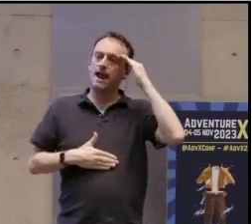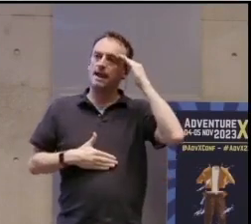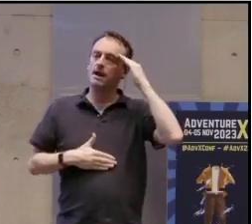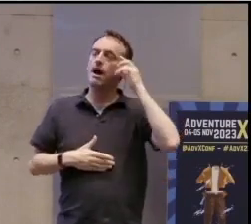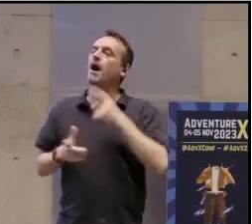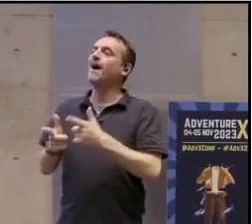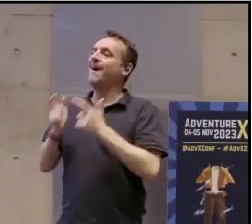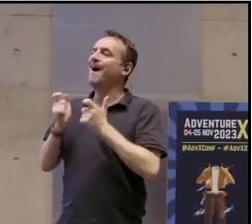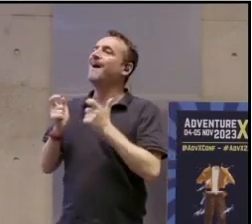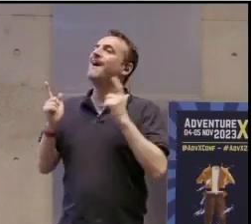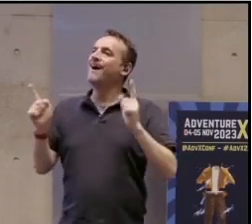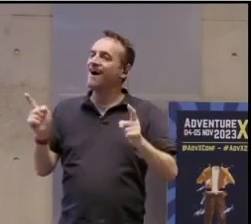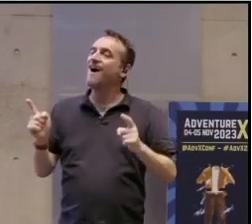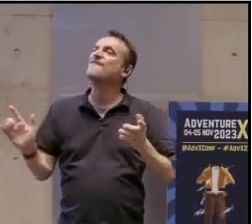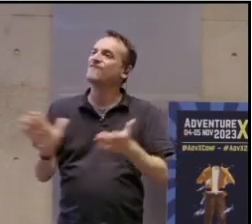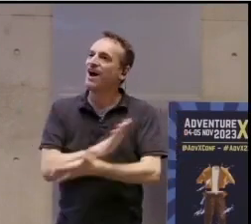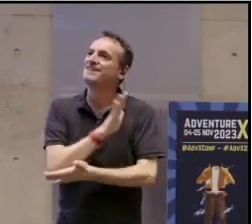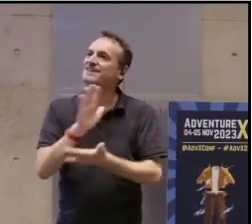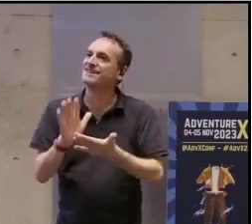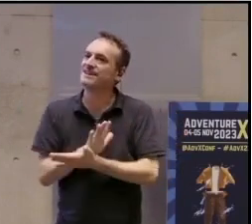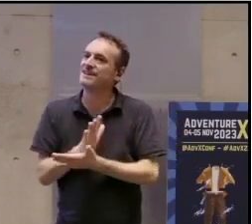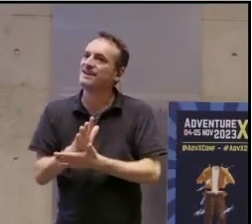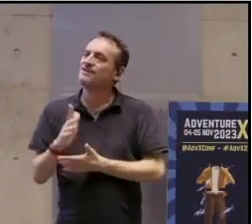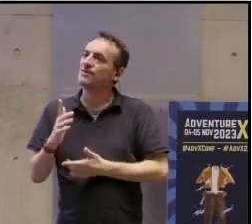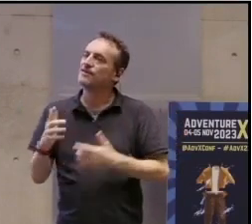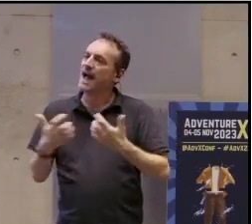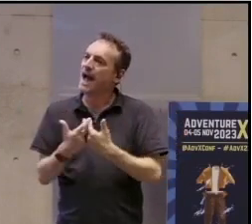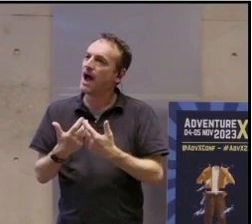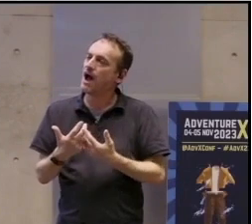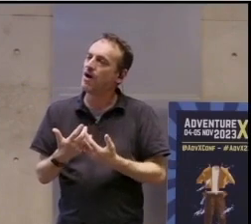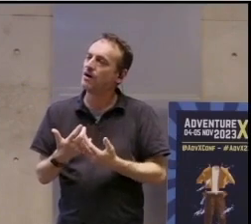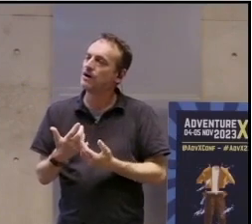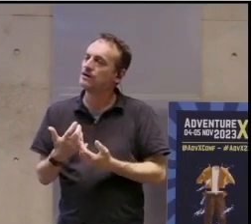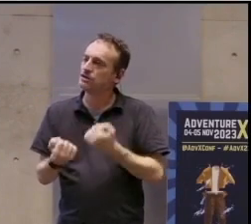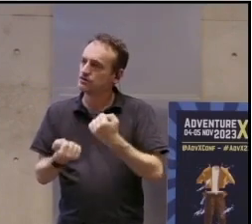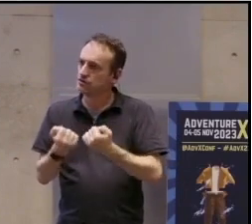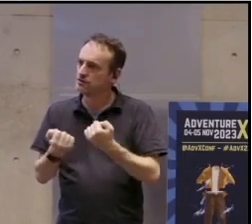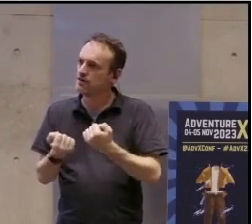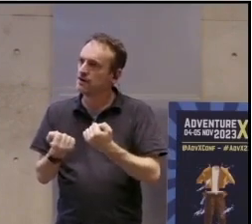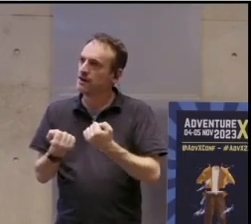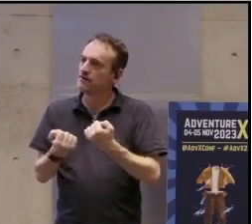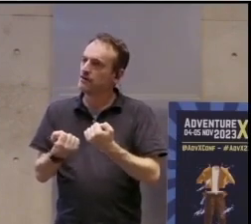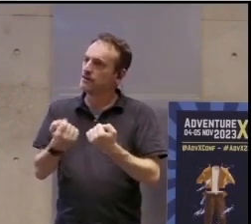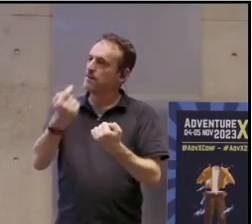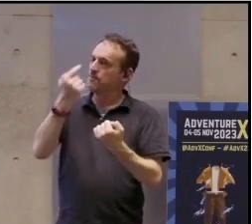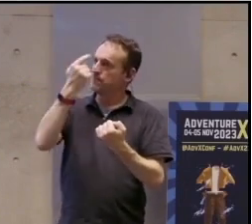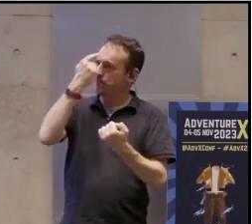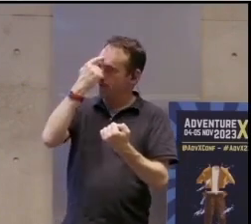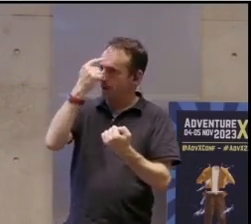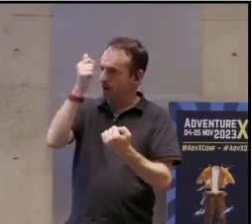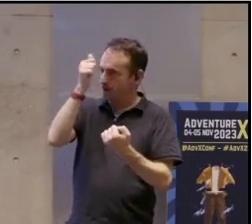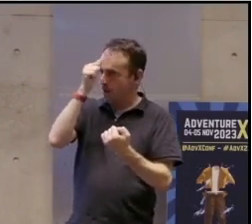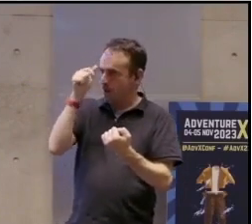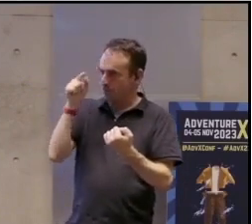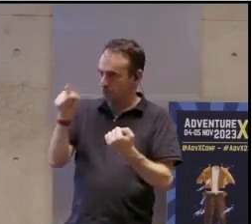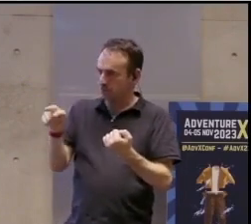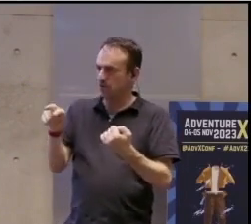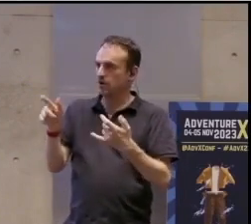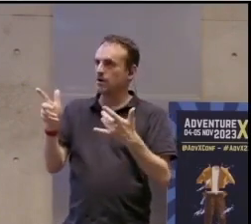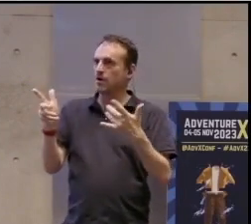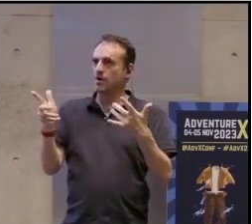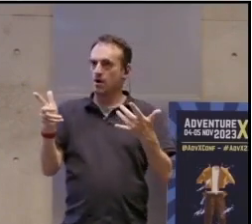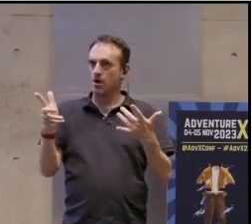people. So you make that judgment, and then, in theory at least, your brain will know what to do if it's in real life